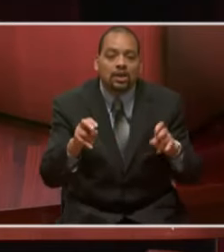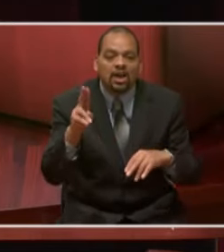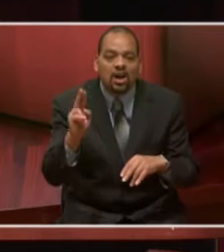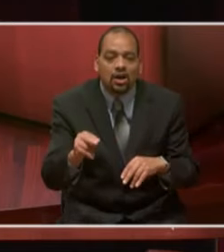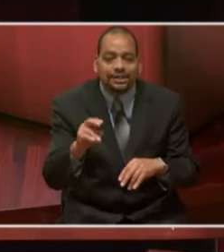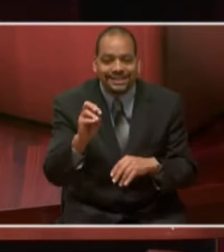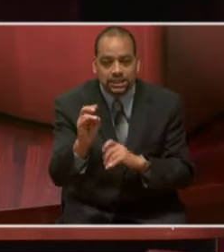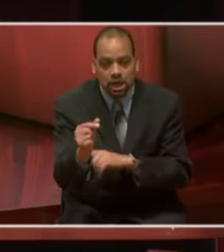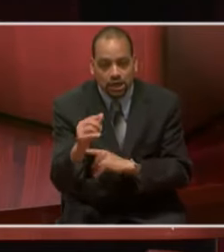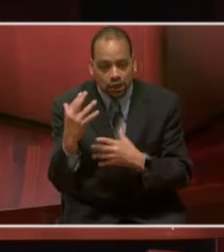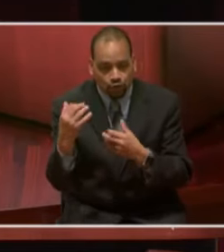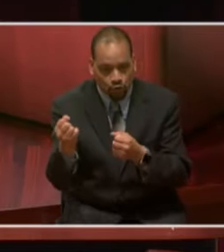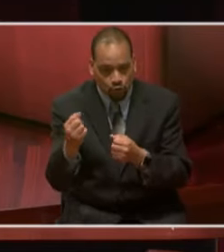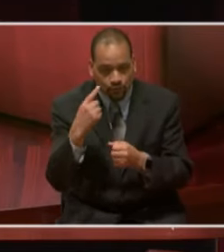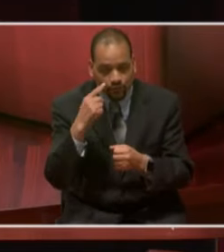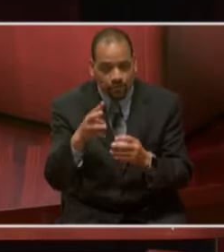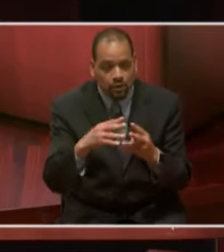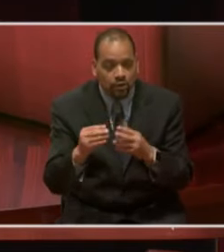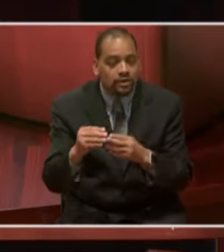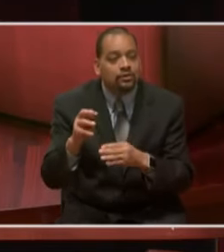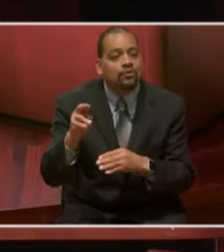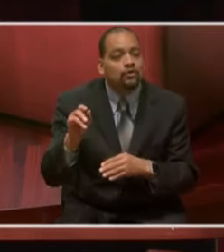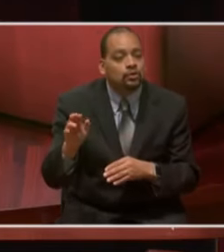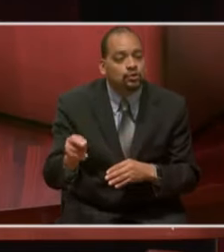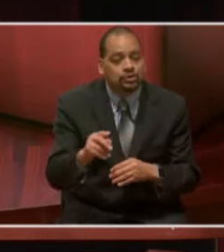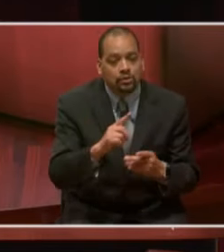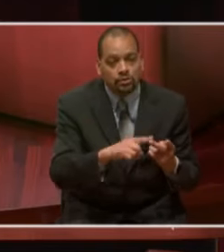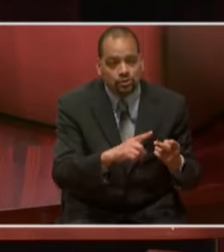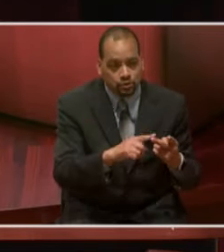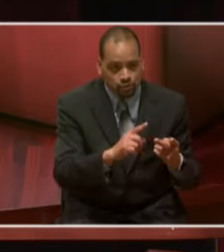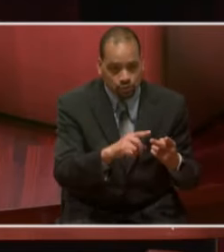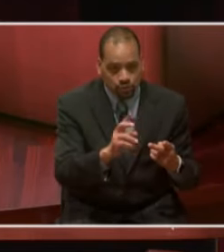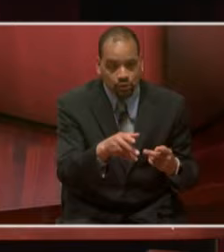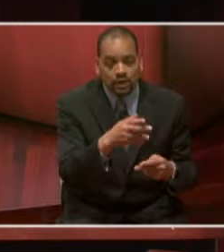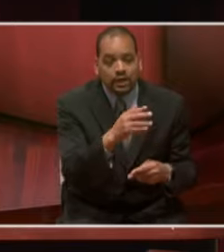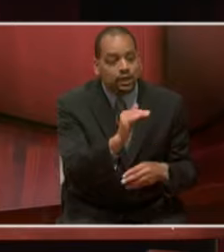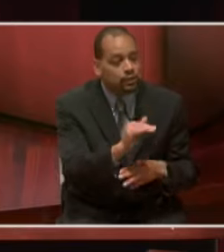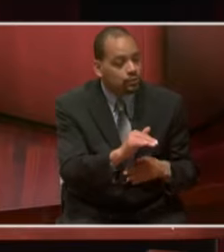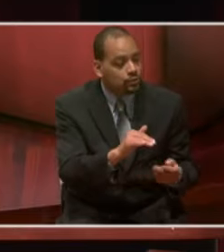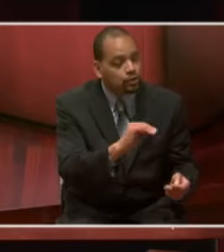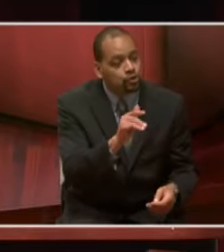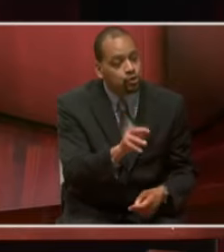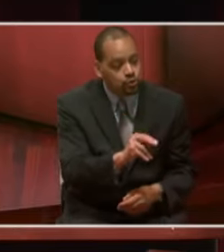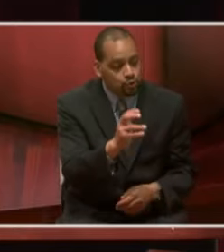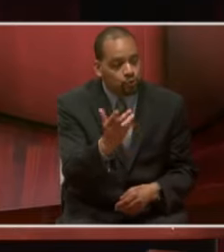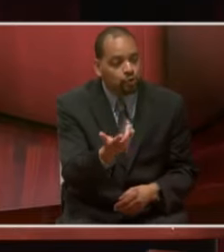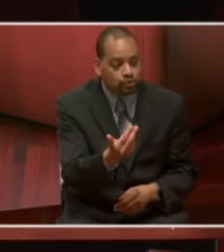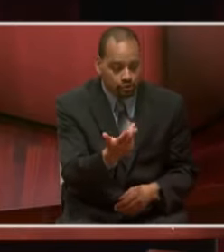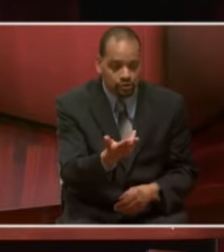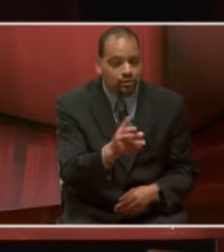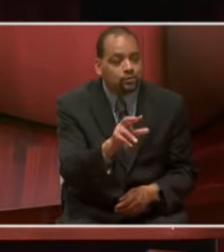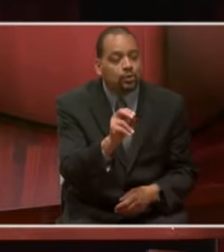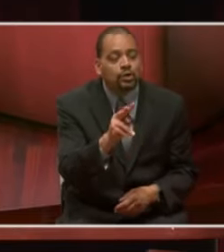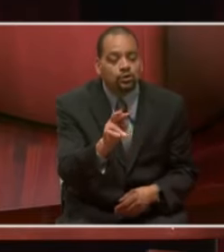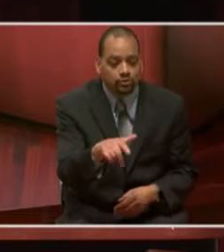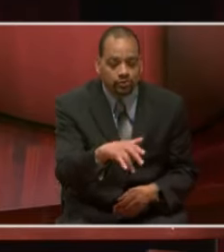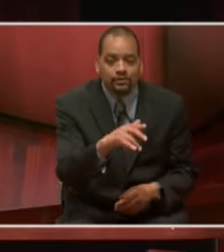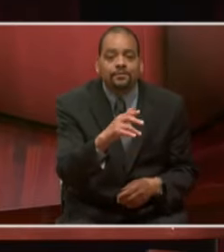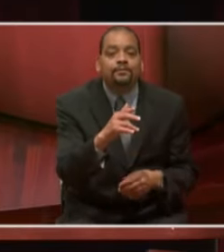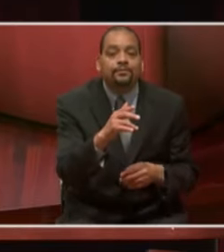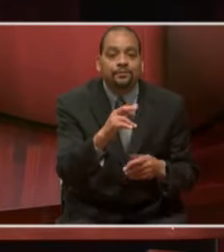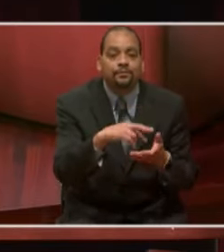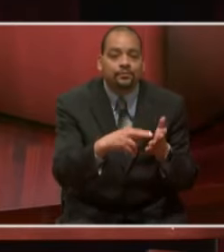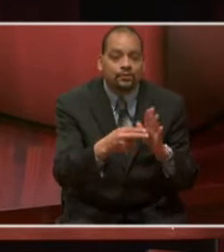of the nation's most significant tributes and monuments to the contributions of African Americans to American culture, this son